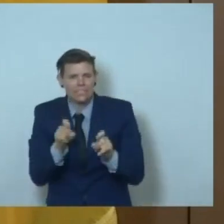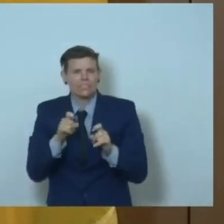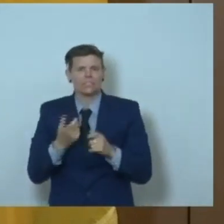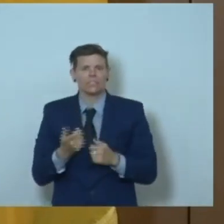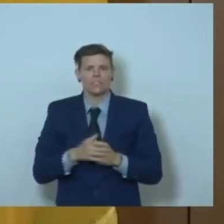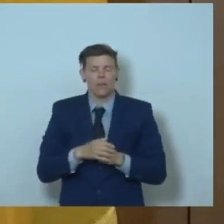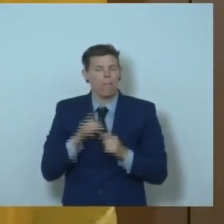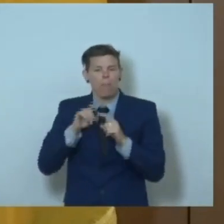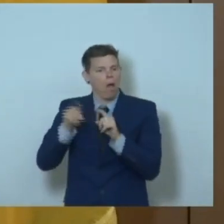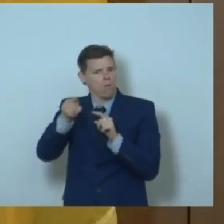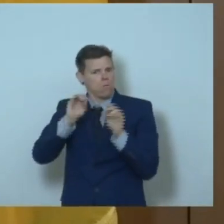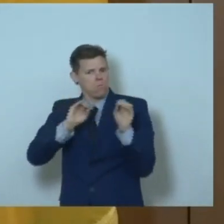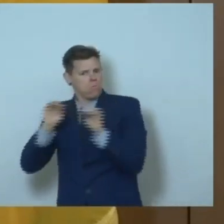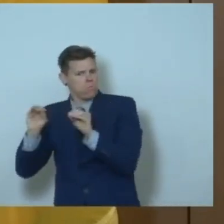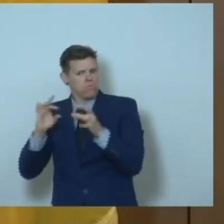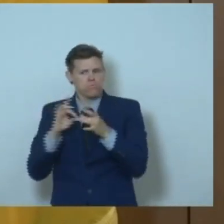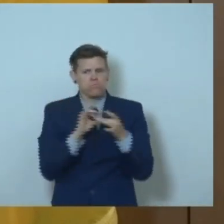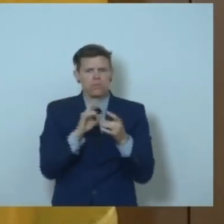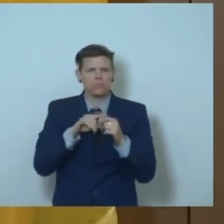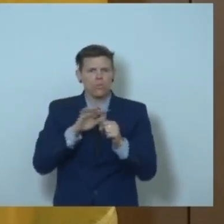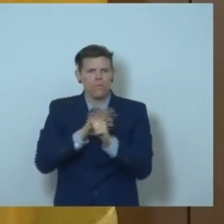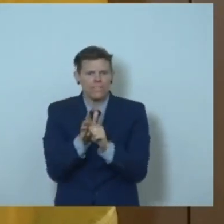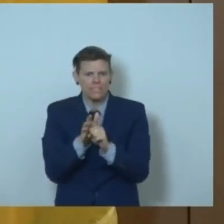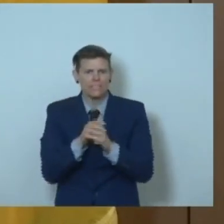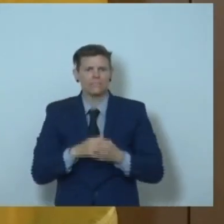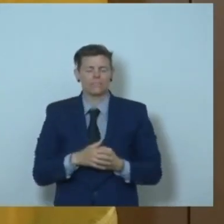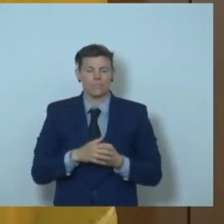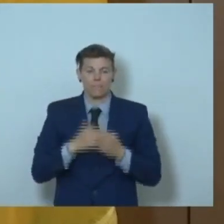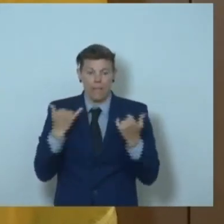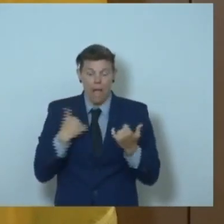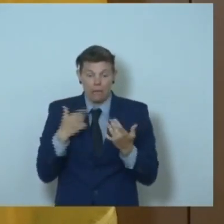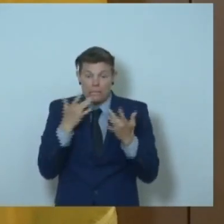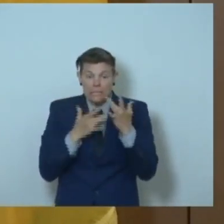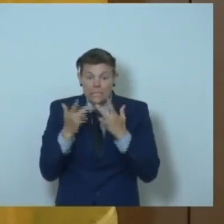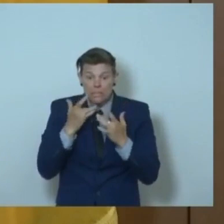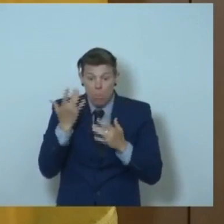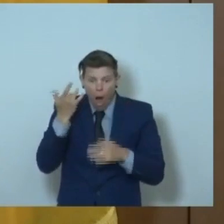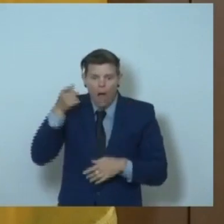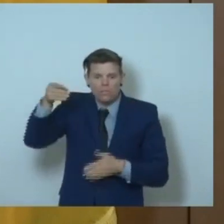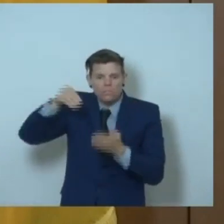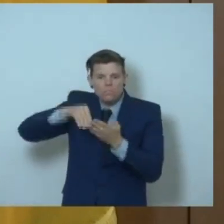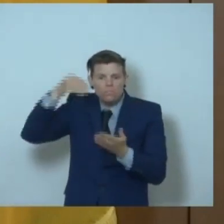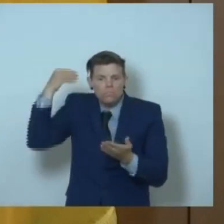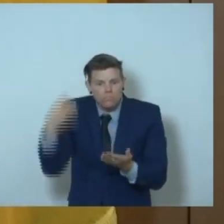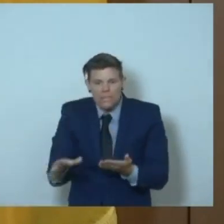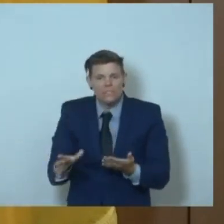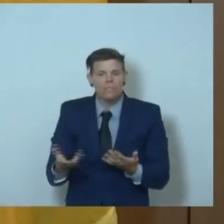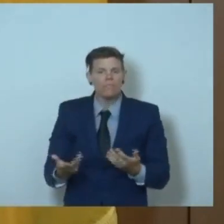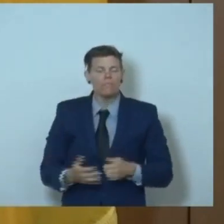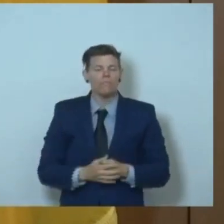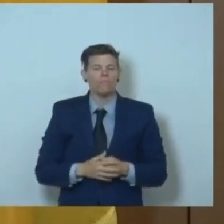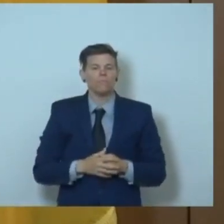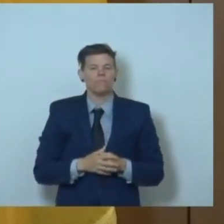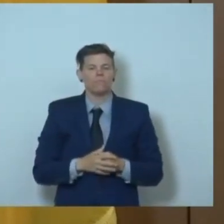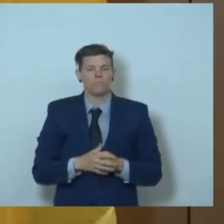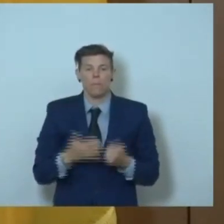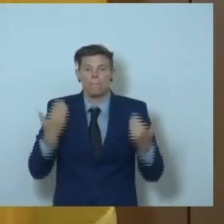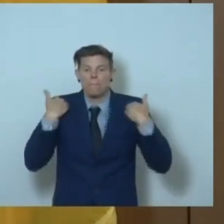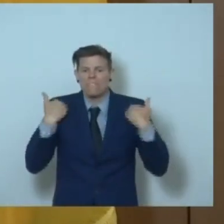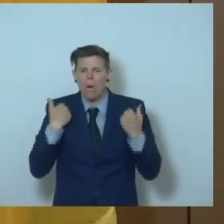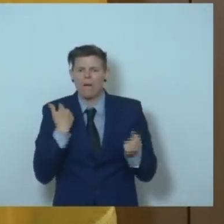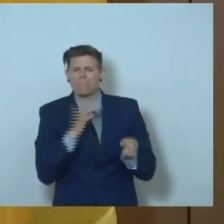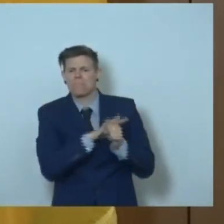and early COVID, they are now incredibly expensive and in really short supply. So first